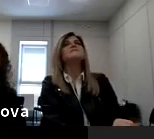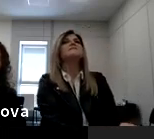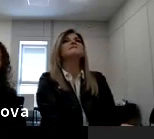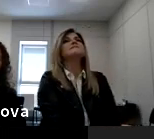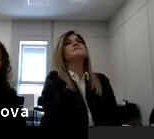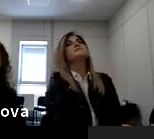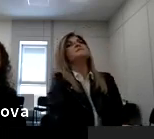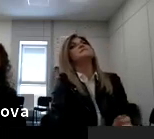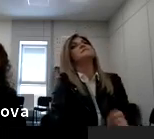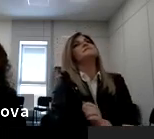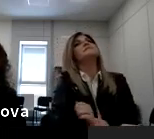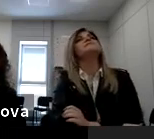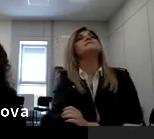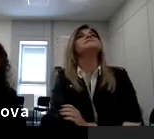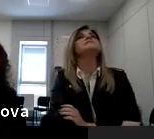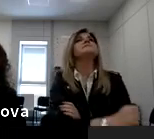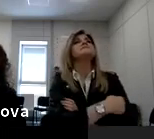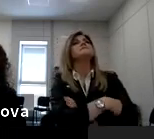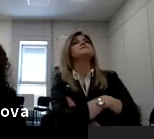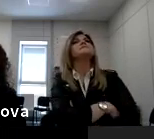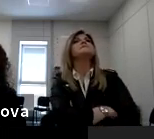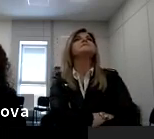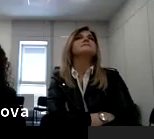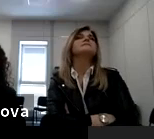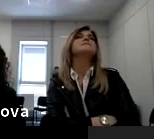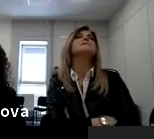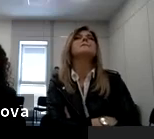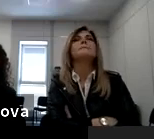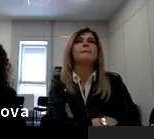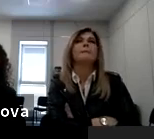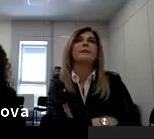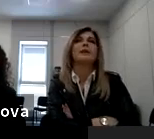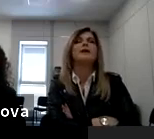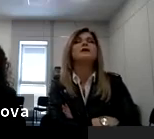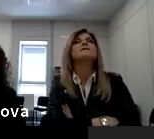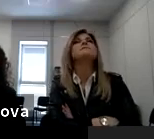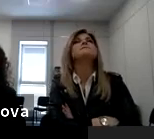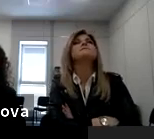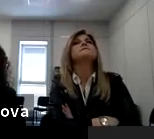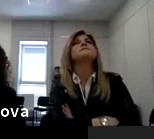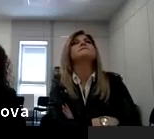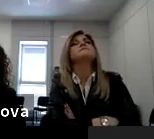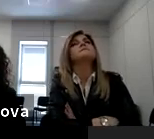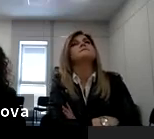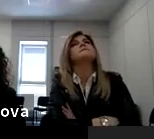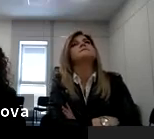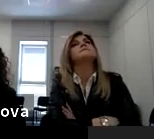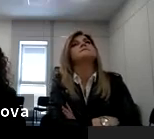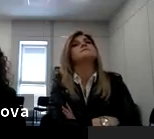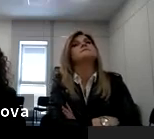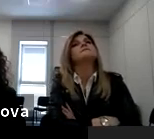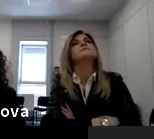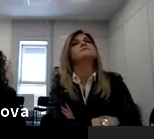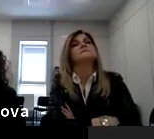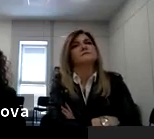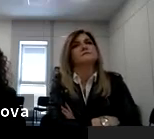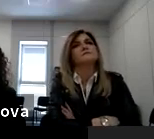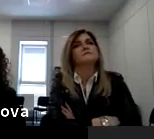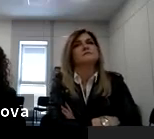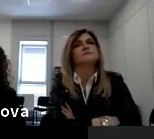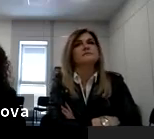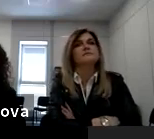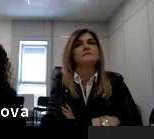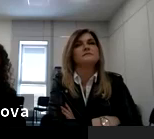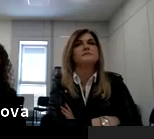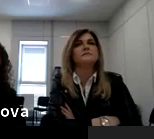of 17 and 38 degrees, but this one 18 up per 45.